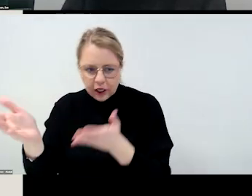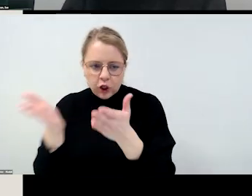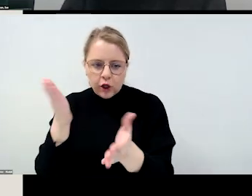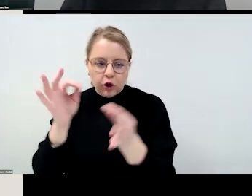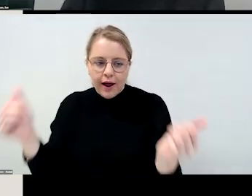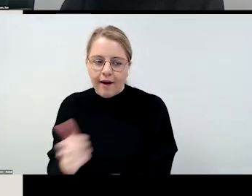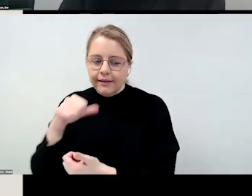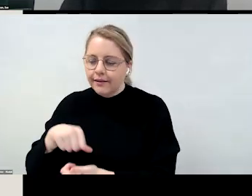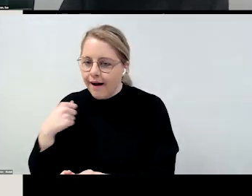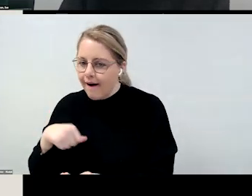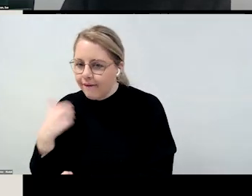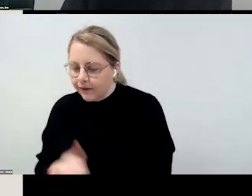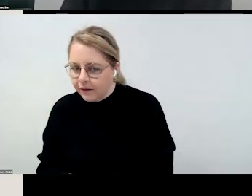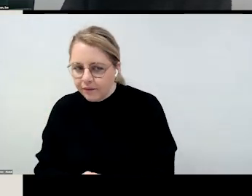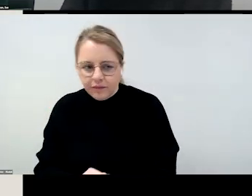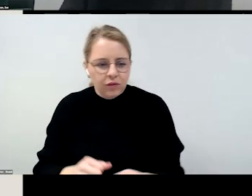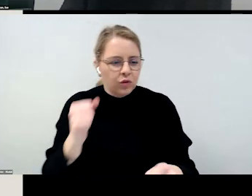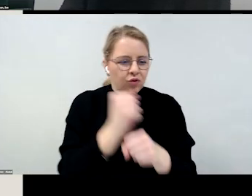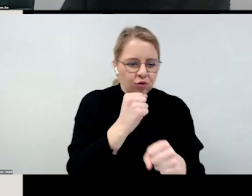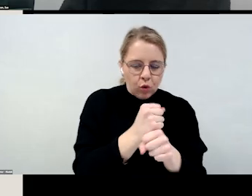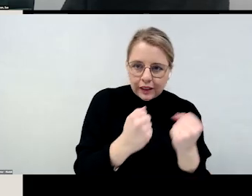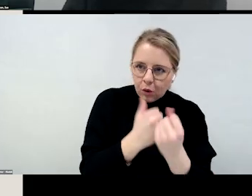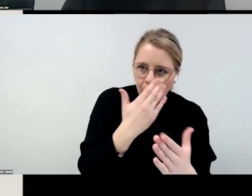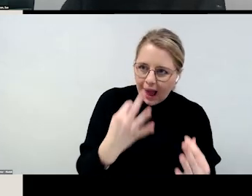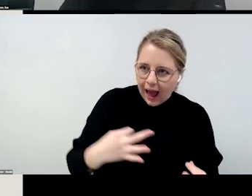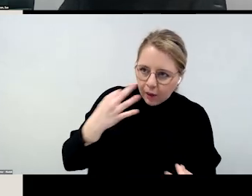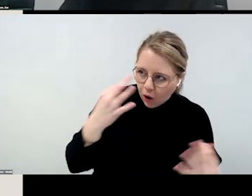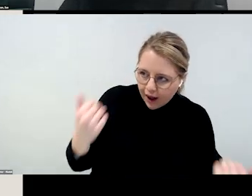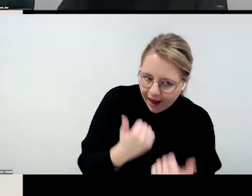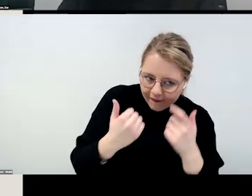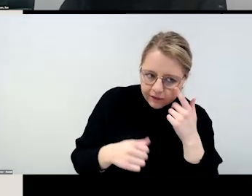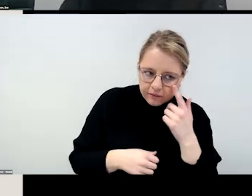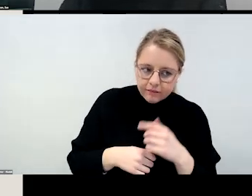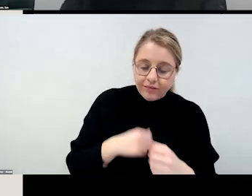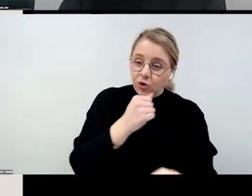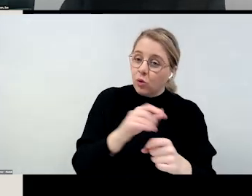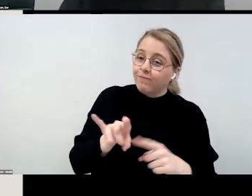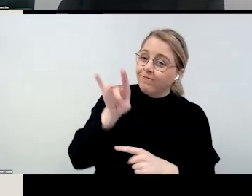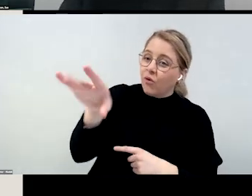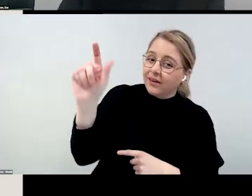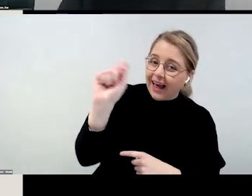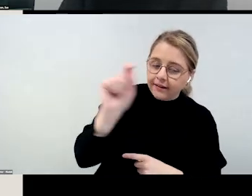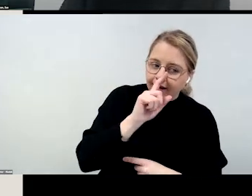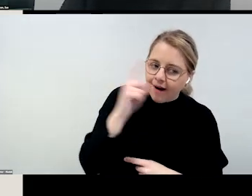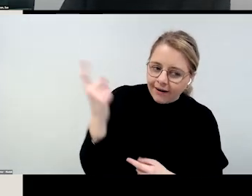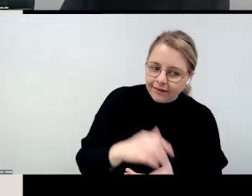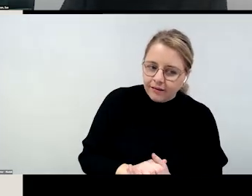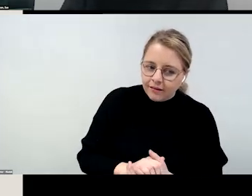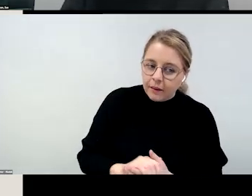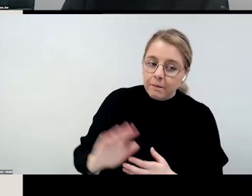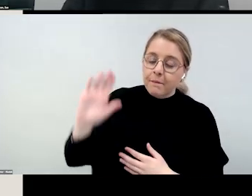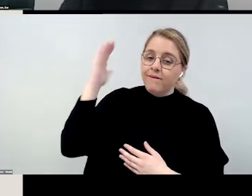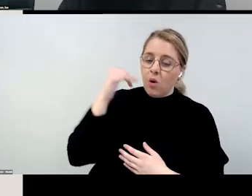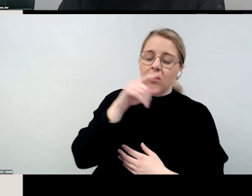understaffed, and George's support hours are stretched. George cannot afford a taxi, and the last time he used public transport,